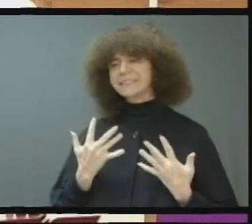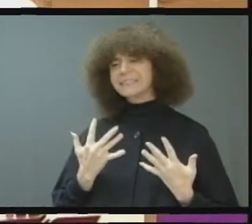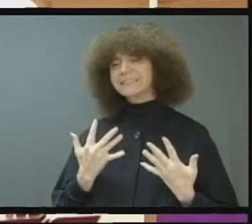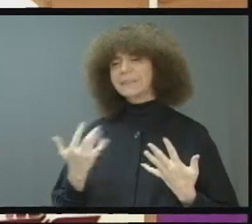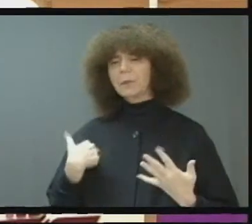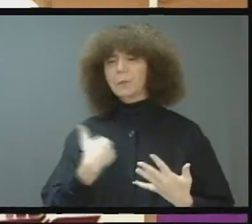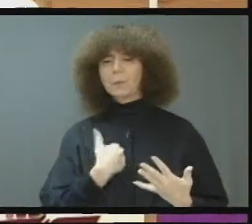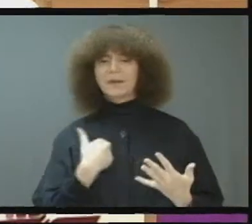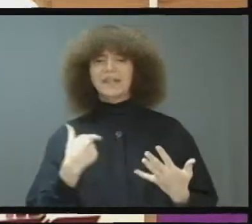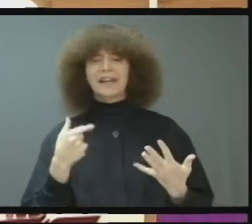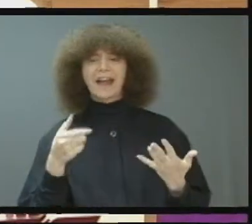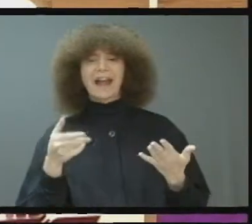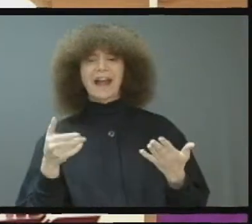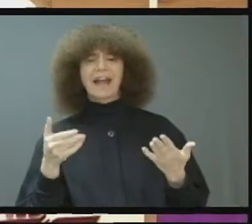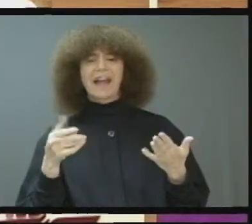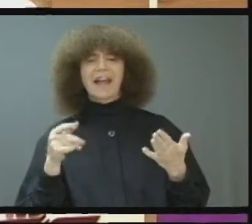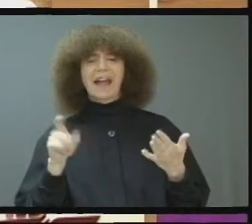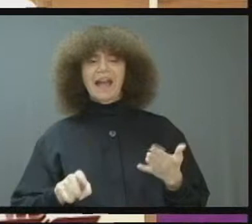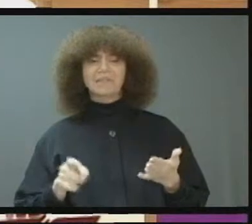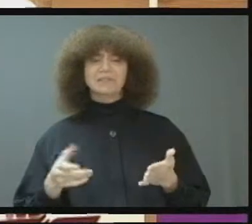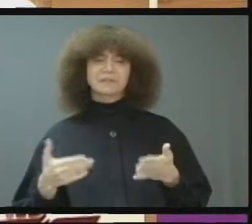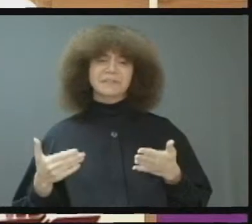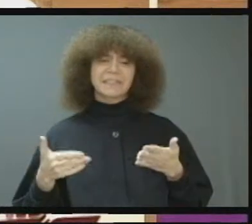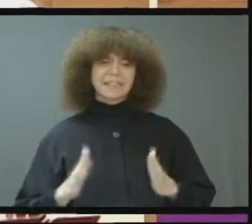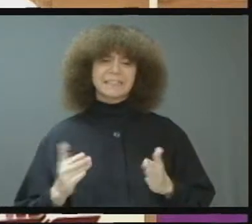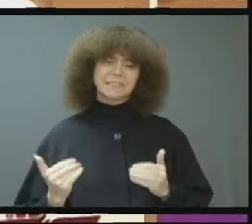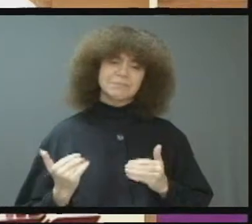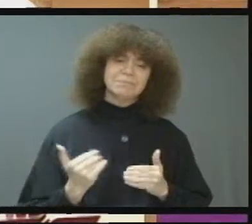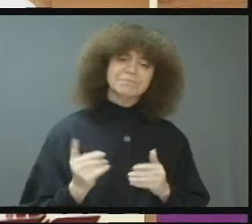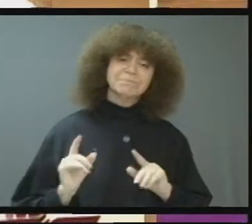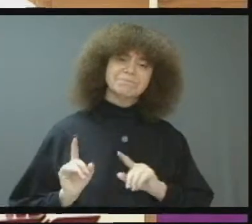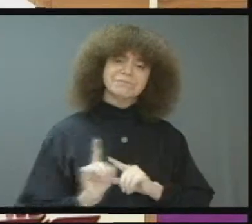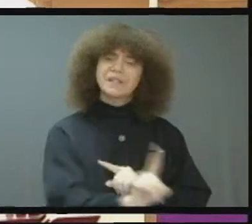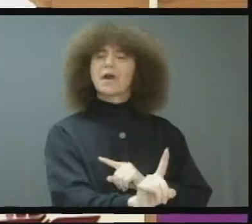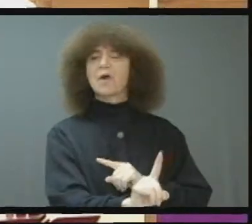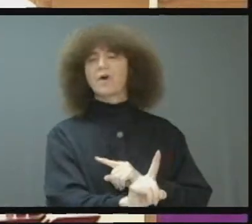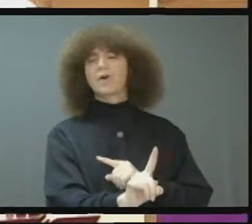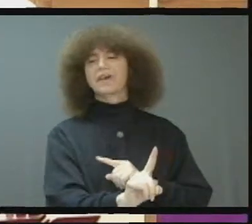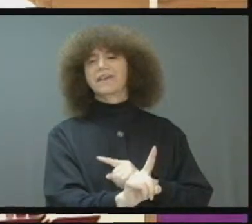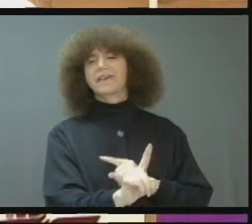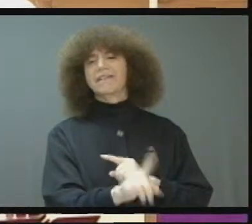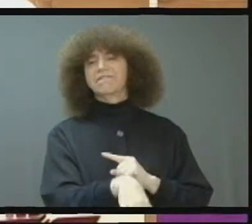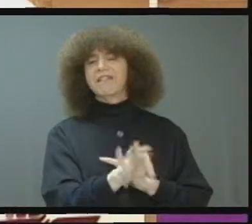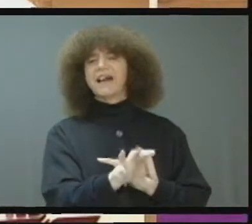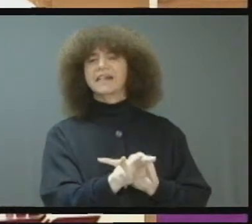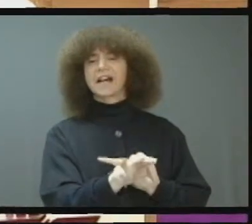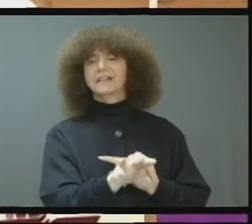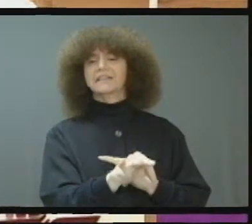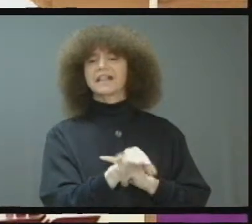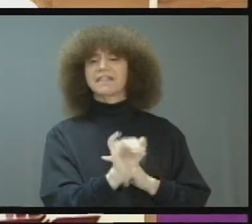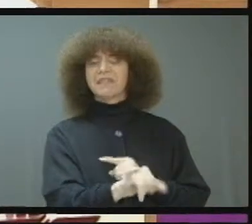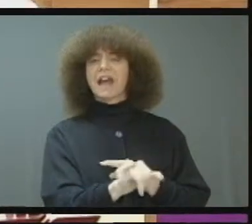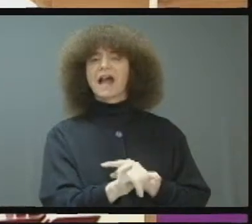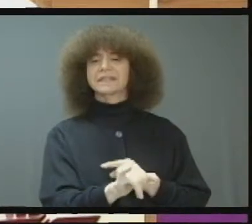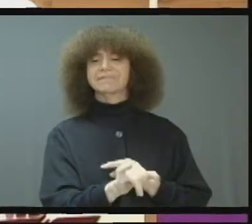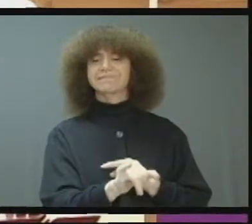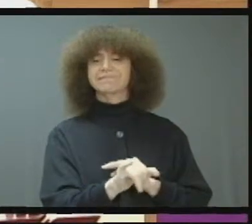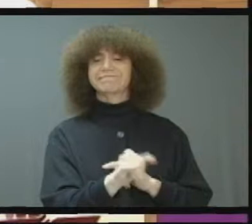have to let them find out the hard way that what they're doing not only harms others, but also harms